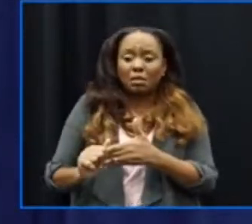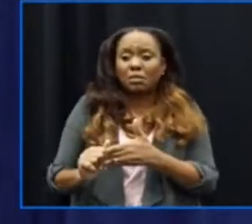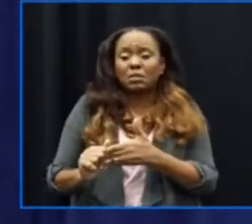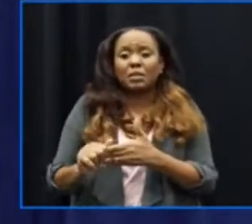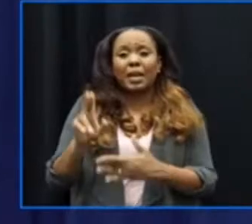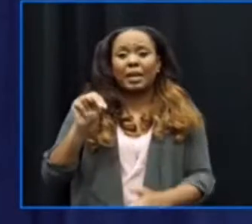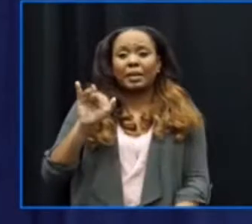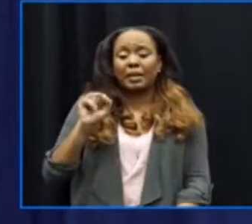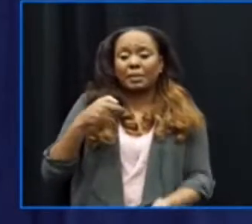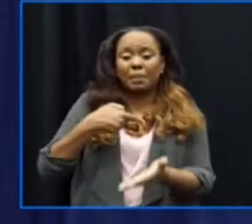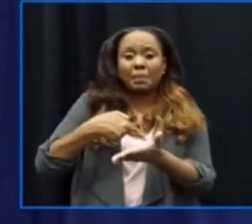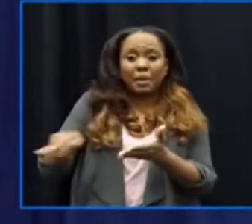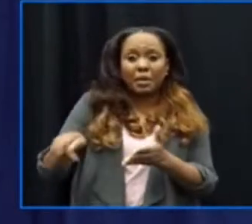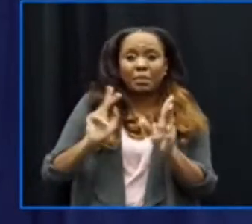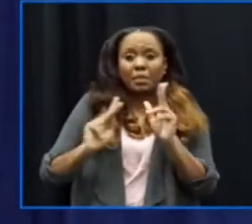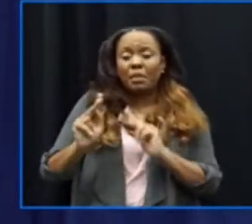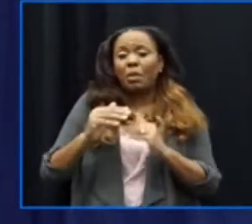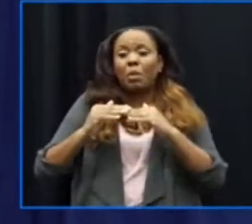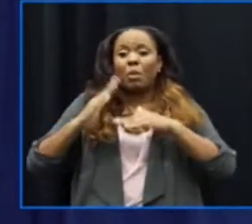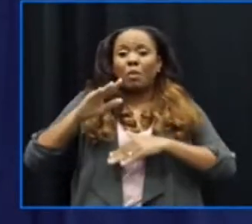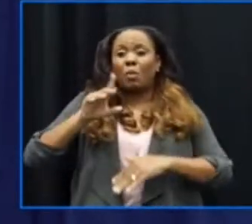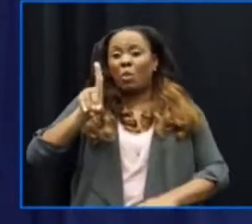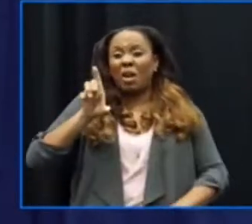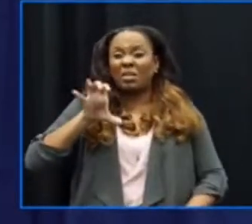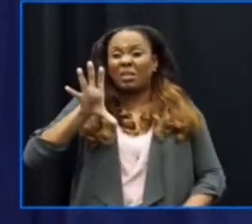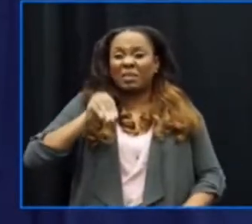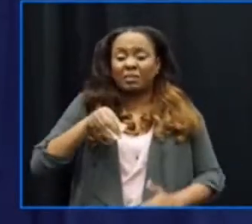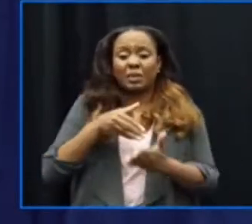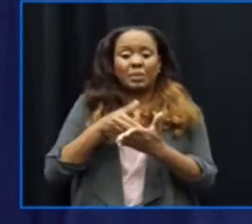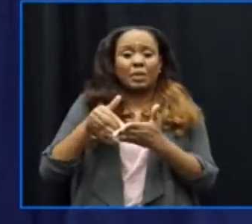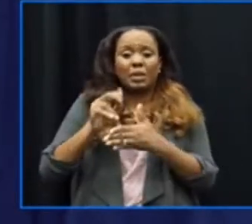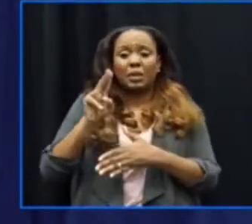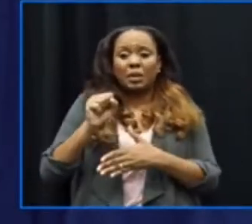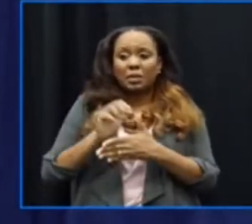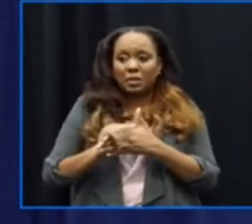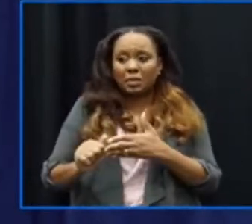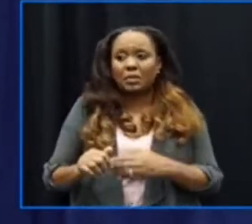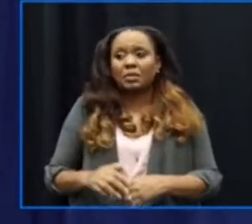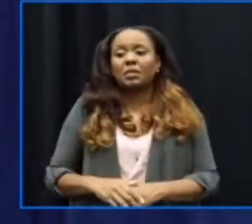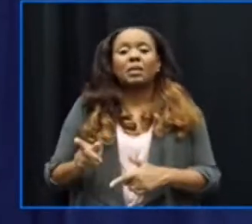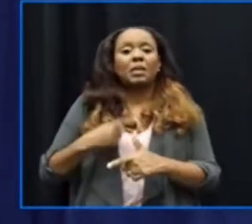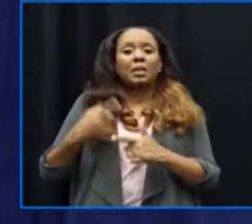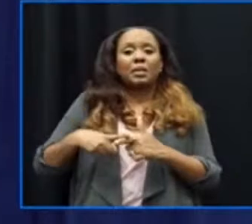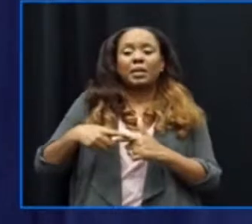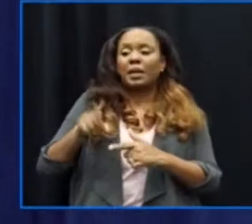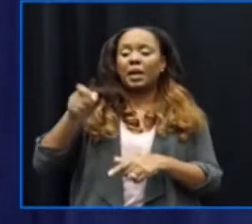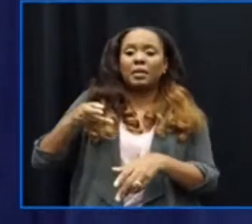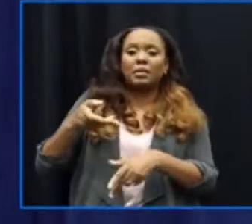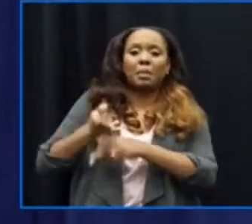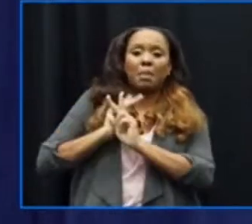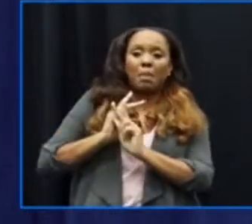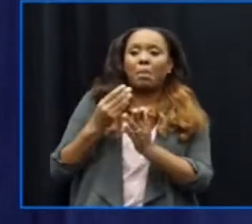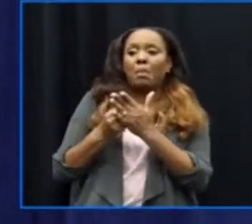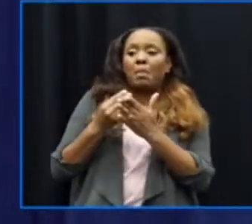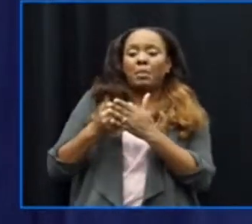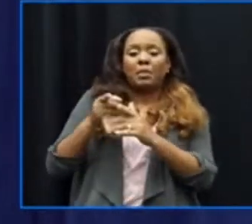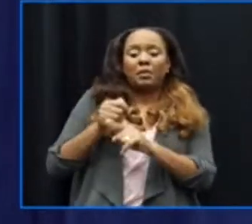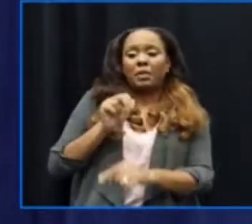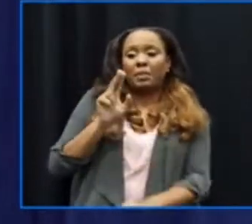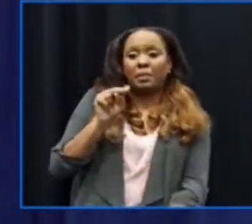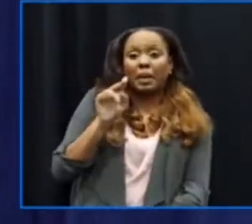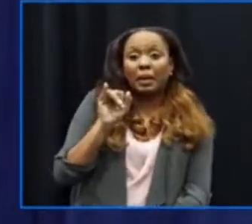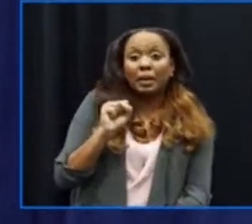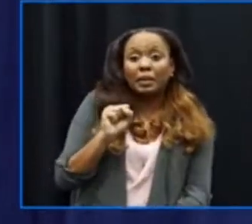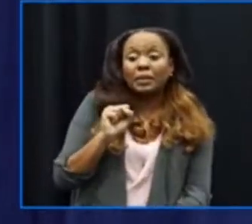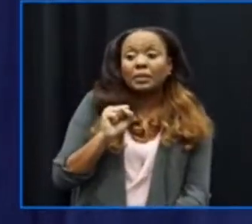COVID. That fund is back on good footing. Money was borrowed from the National Insurance Fund to be repaid, and also government